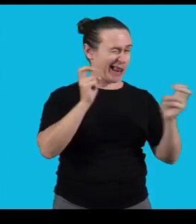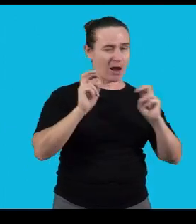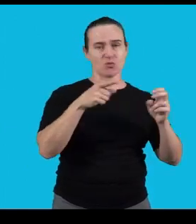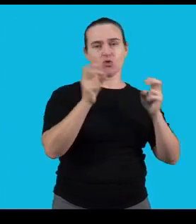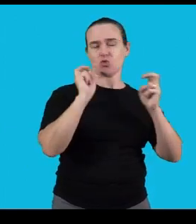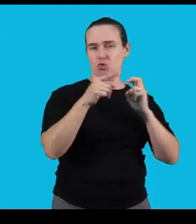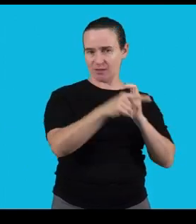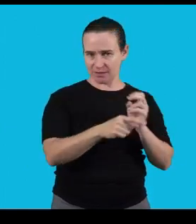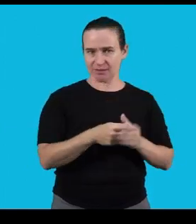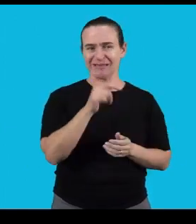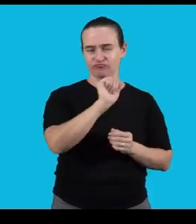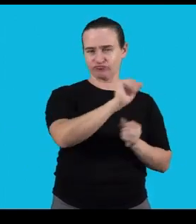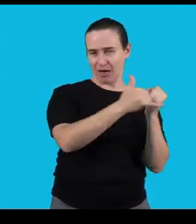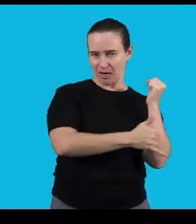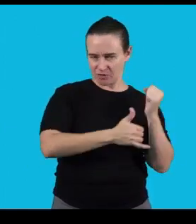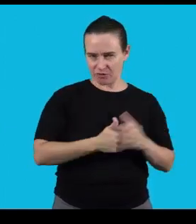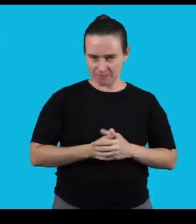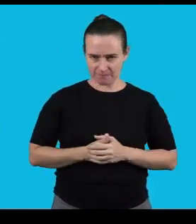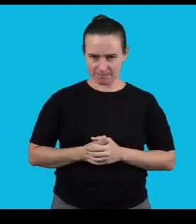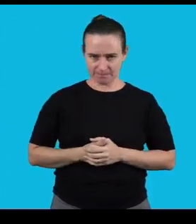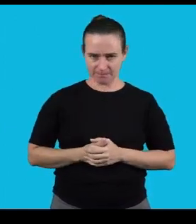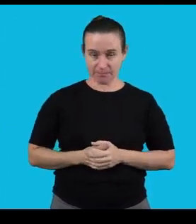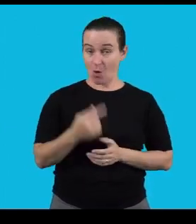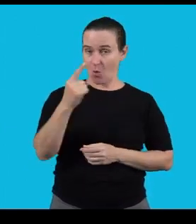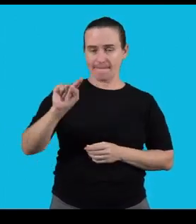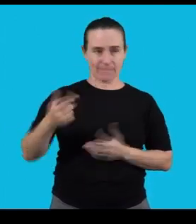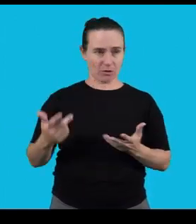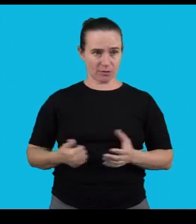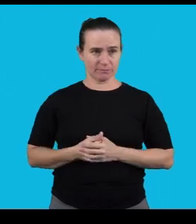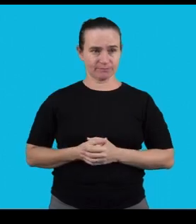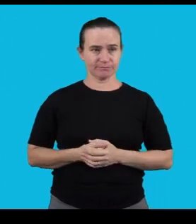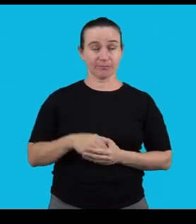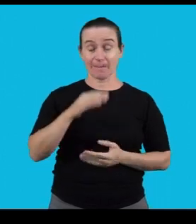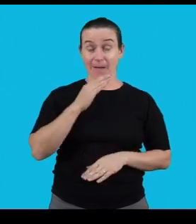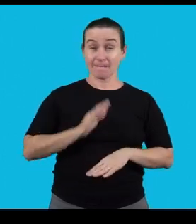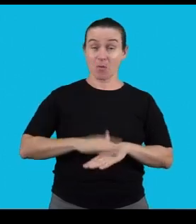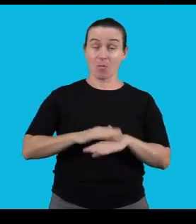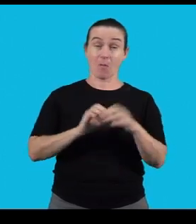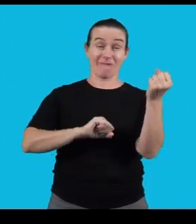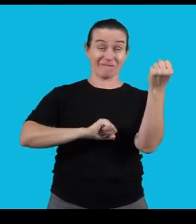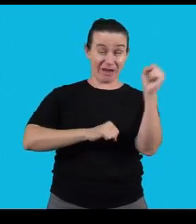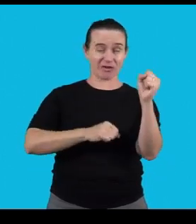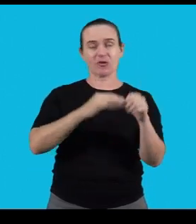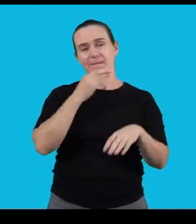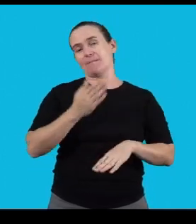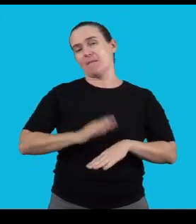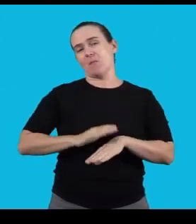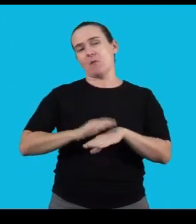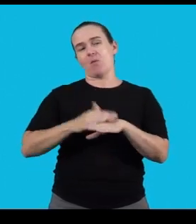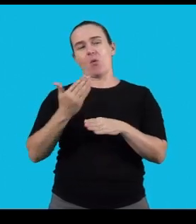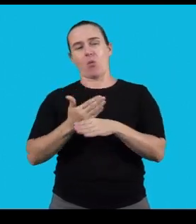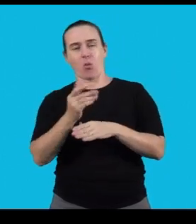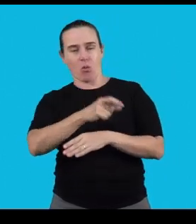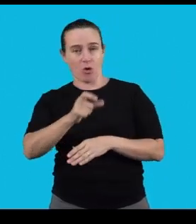exposure to loud noise in the country. 1 mark. It's more factories or